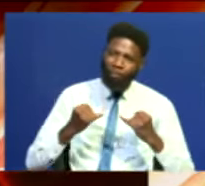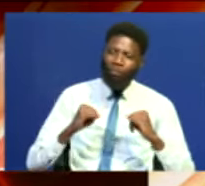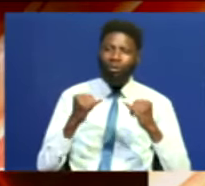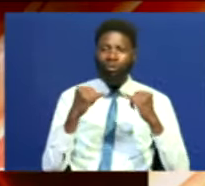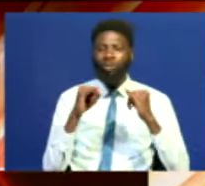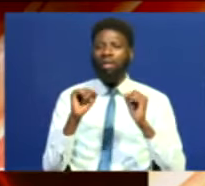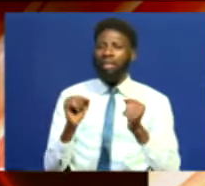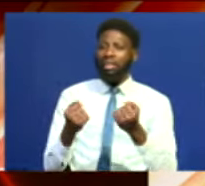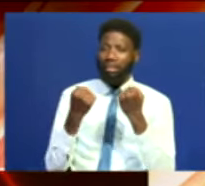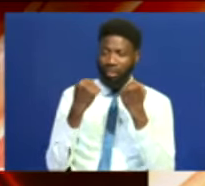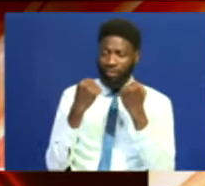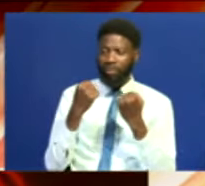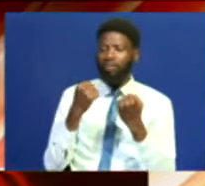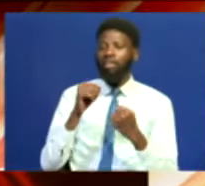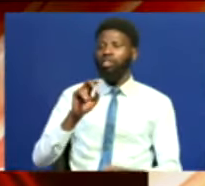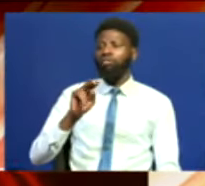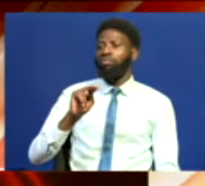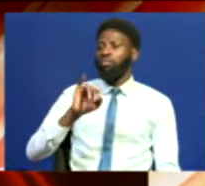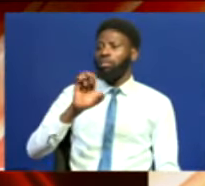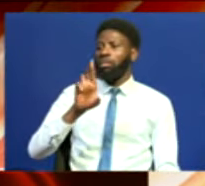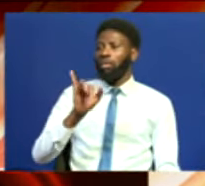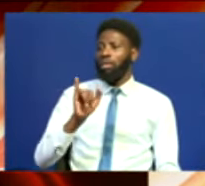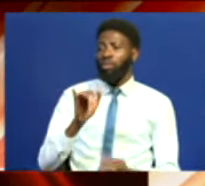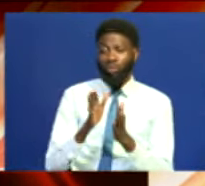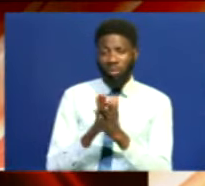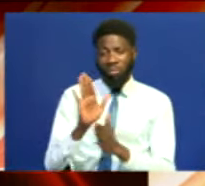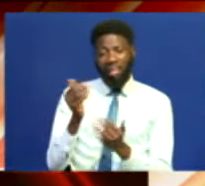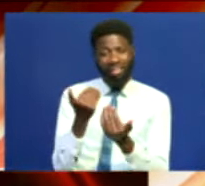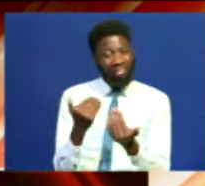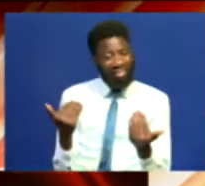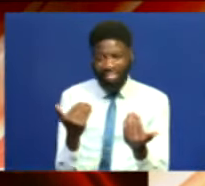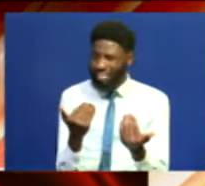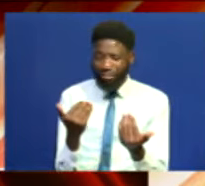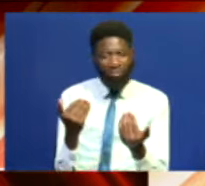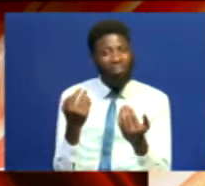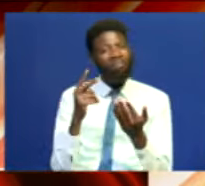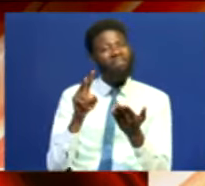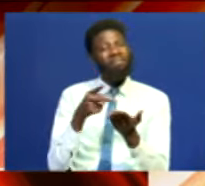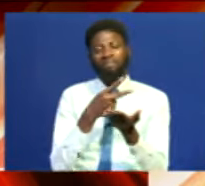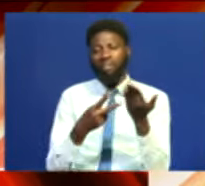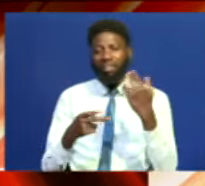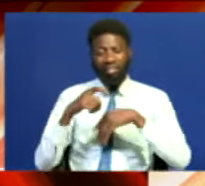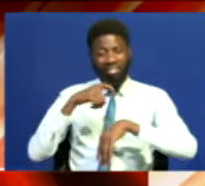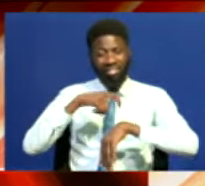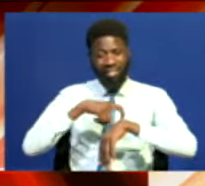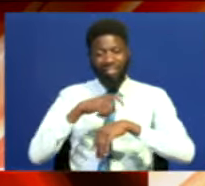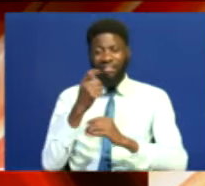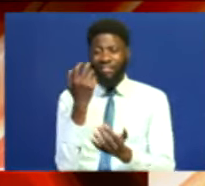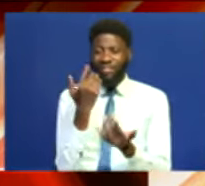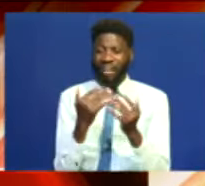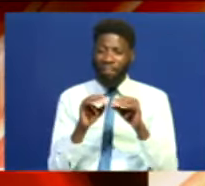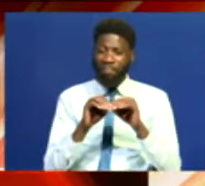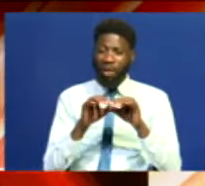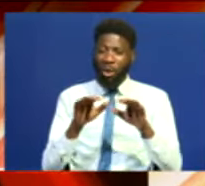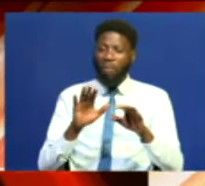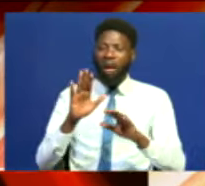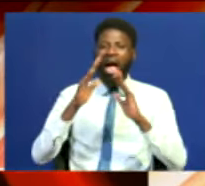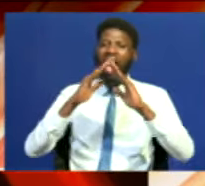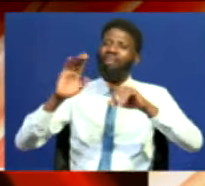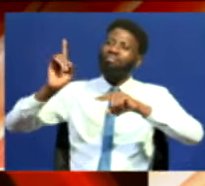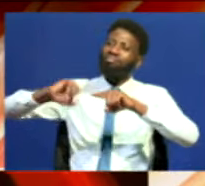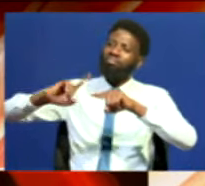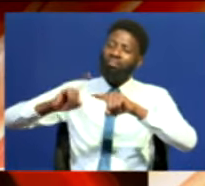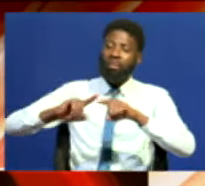Njeri and her children were futile as the fire had spread in their Mabati house. Confirming the incident, Kabete